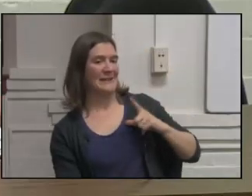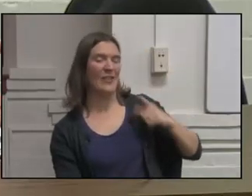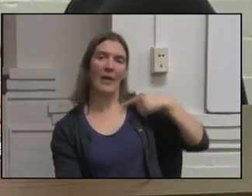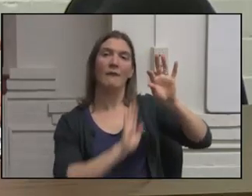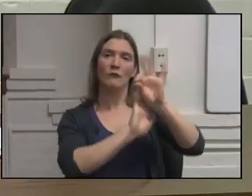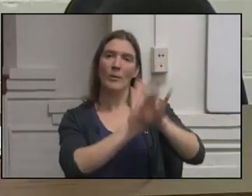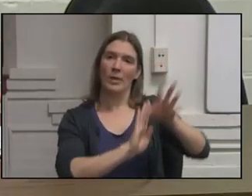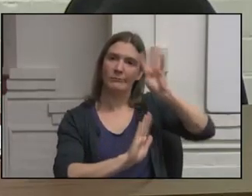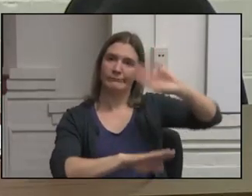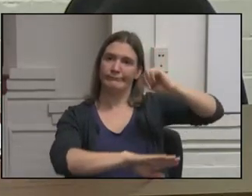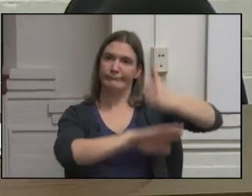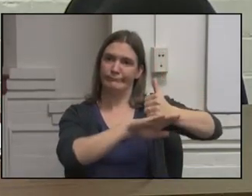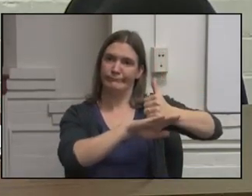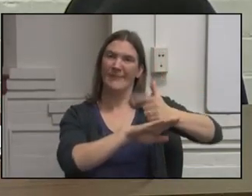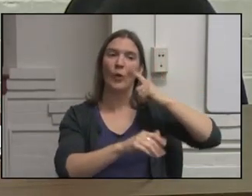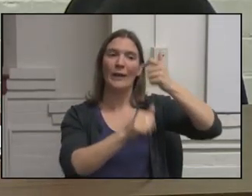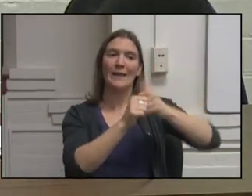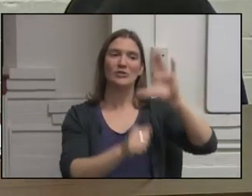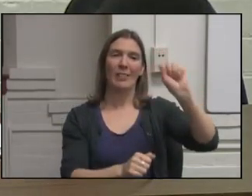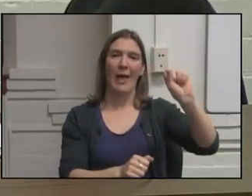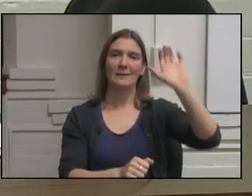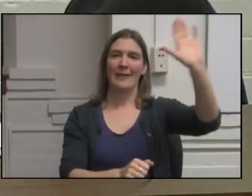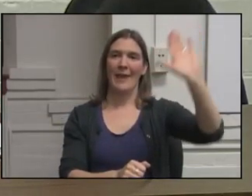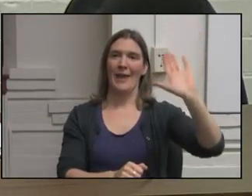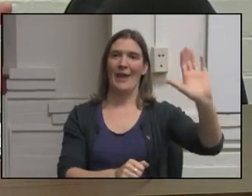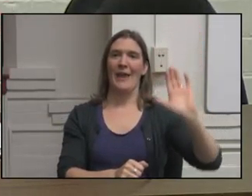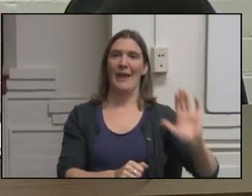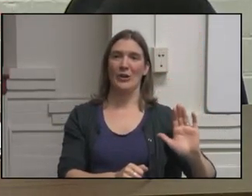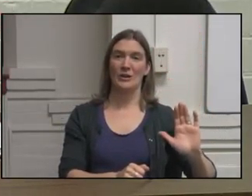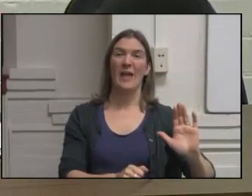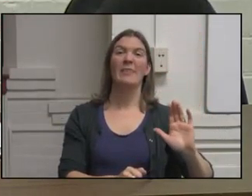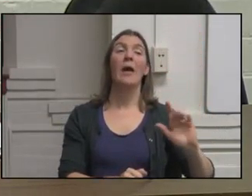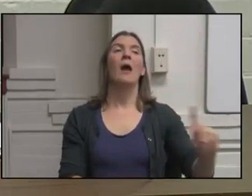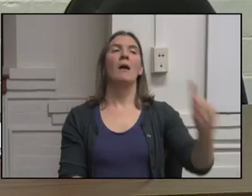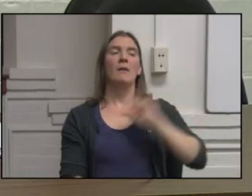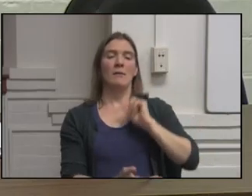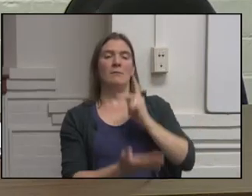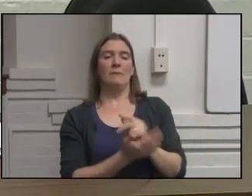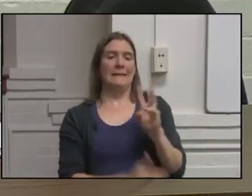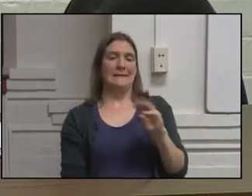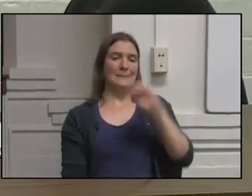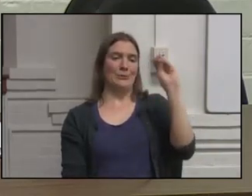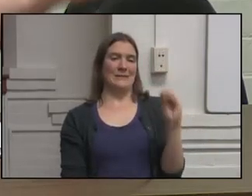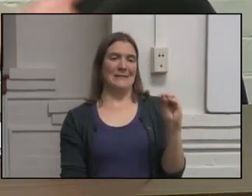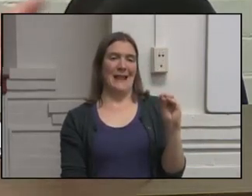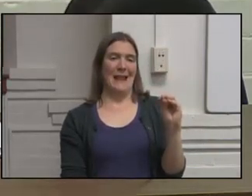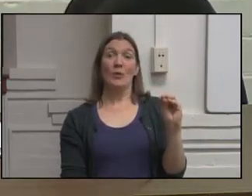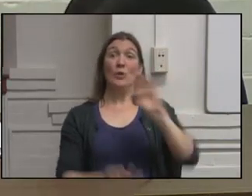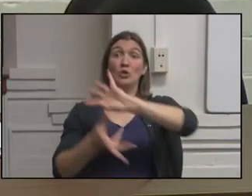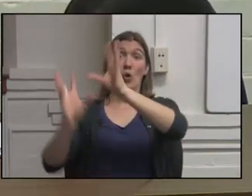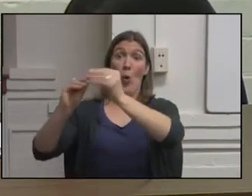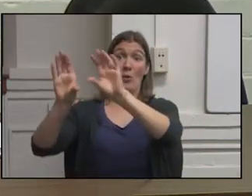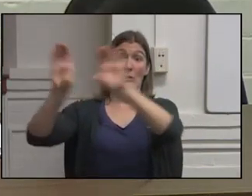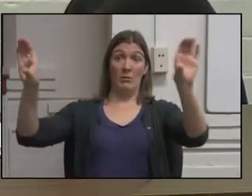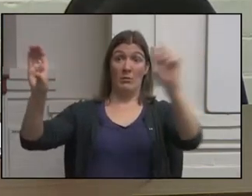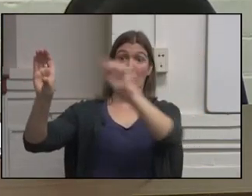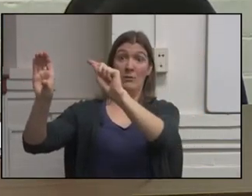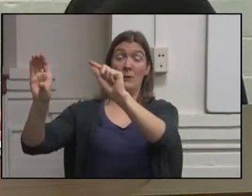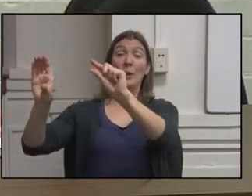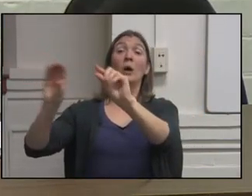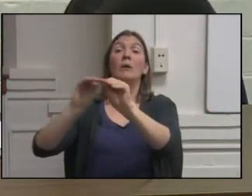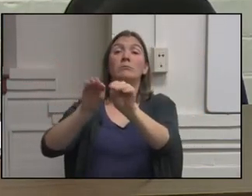formula, and there's a formula for each class road, and then they give us a percentage on the class one. It's like 6% of this total pot of money